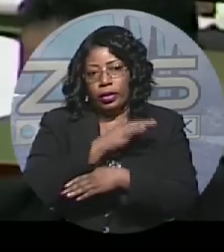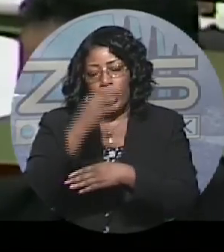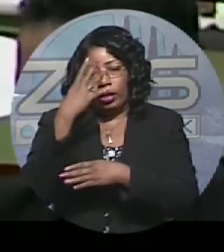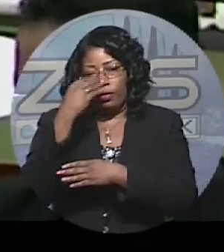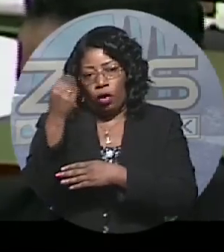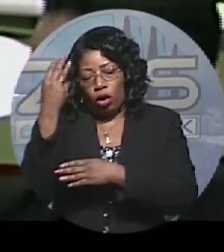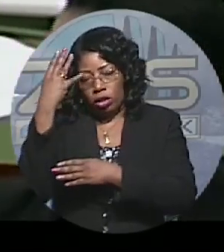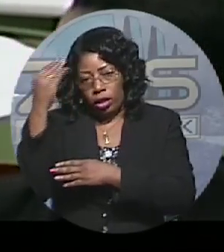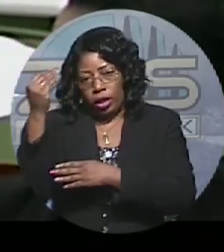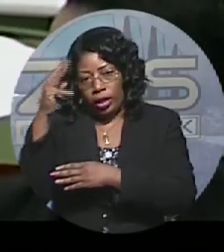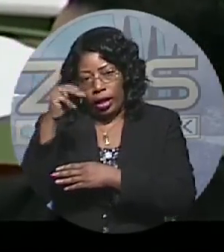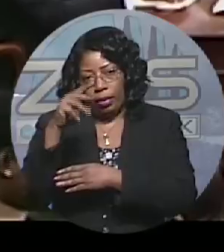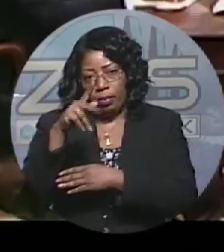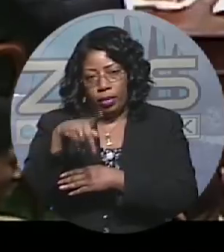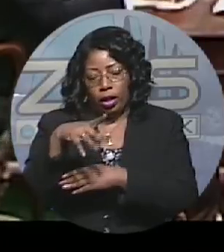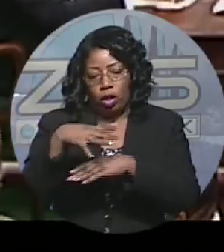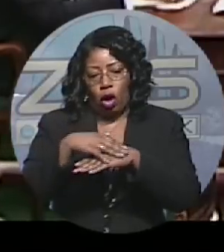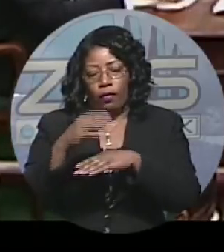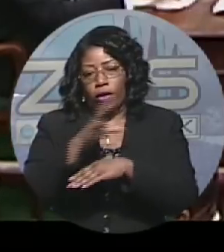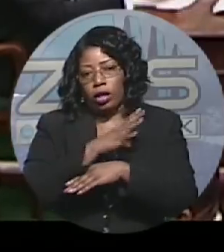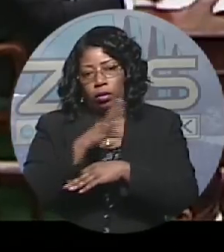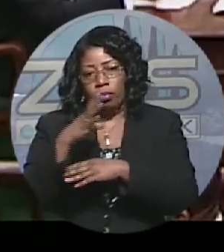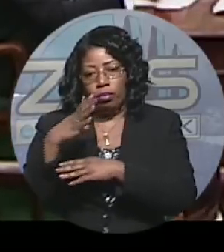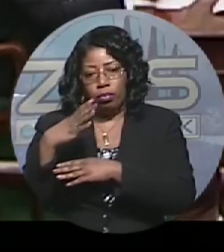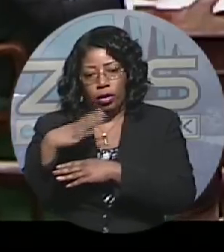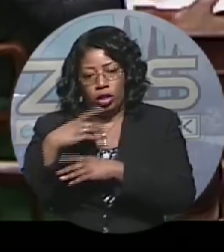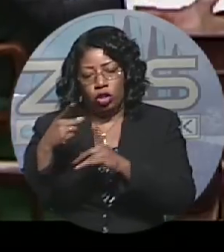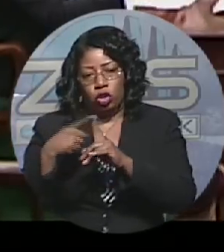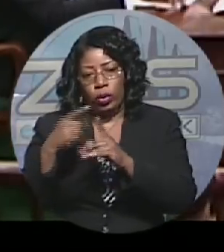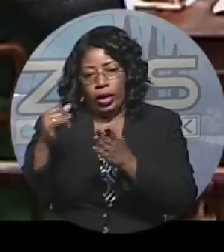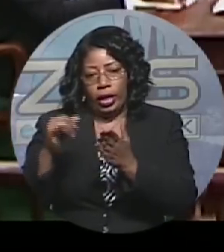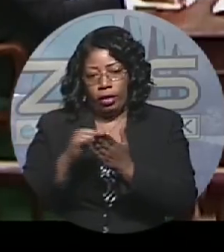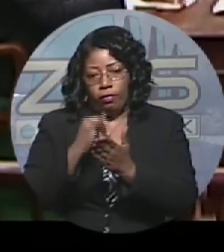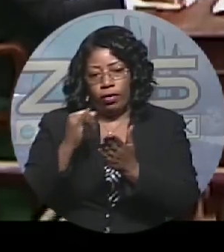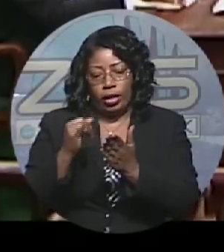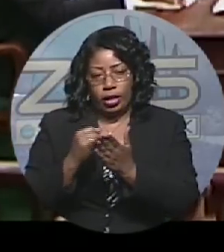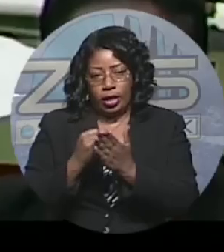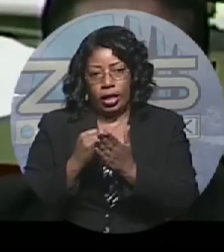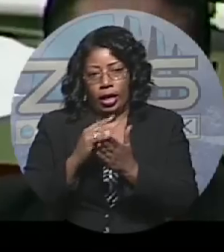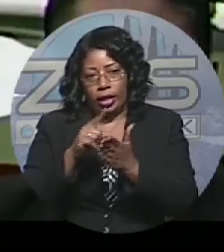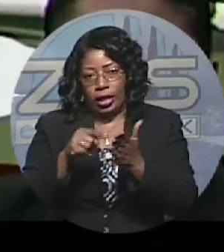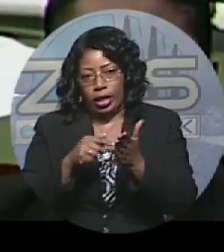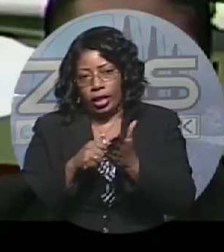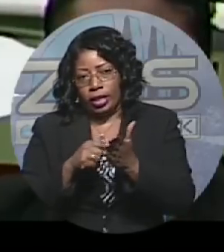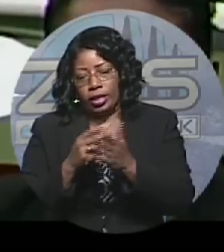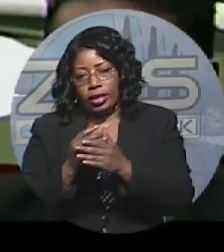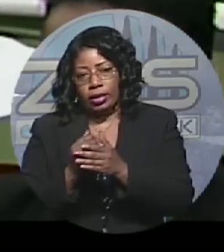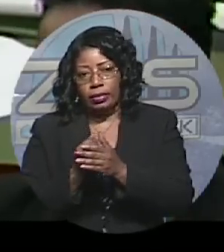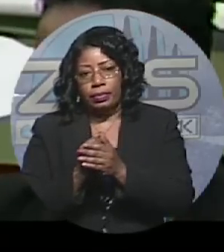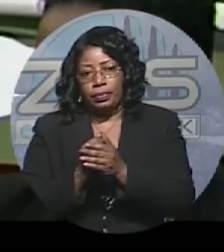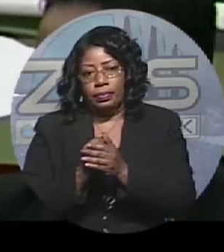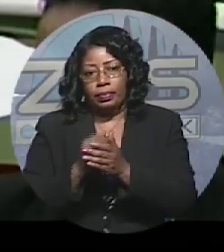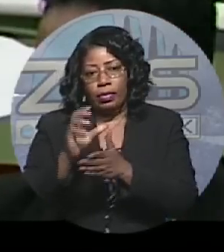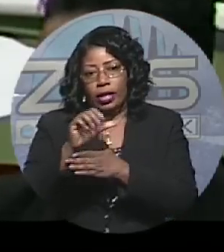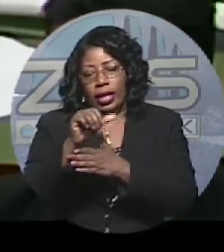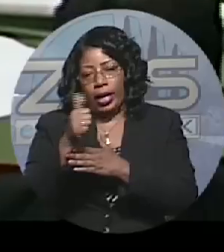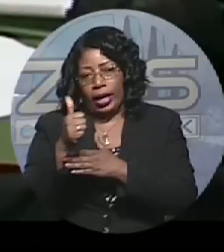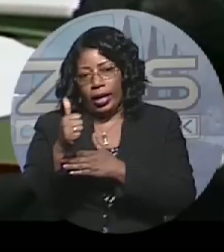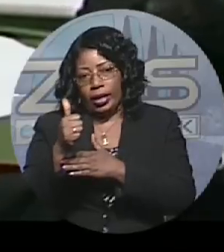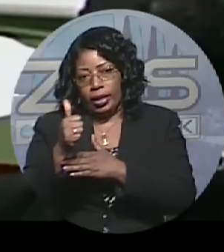Hill MP Fred Mitchell called for the Committee of Privilege to investigate such claims. Any member of